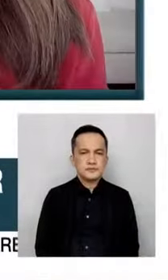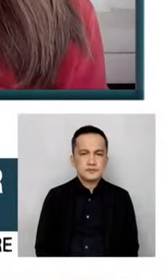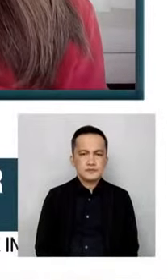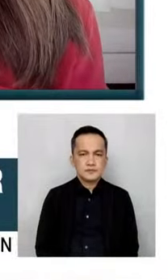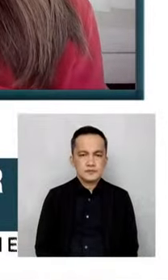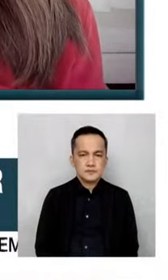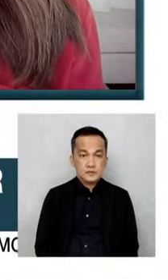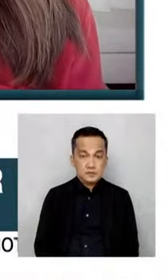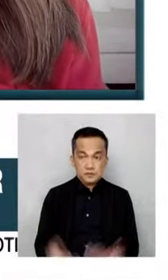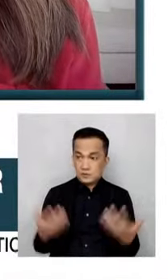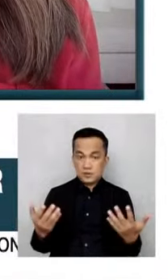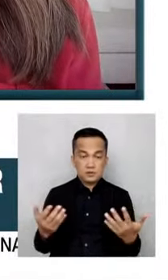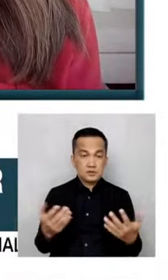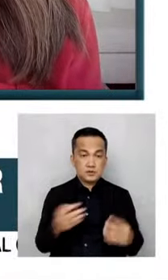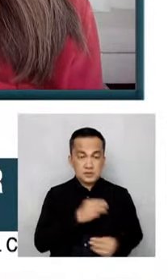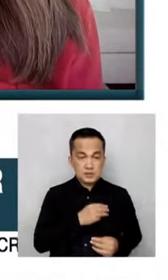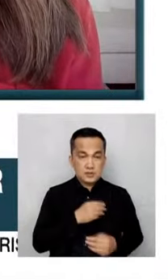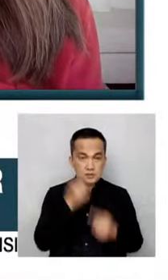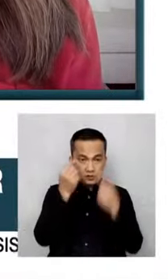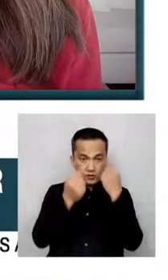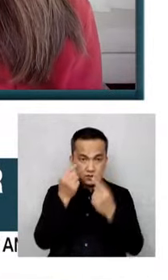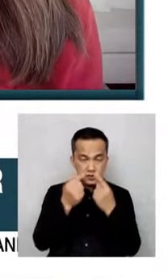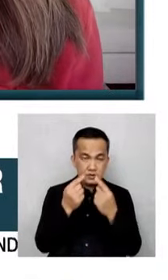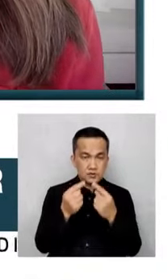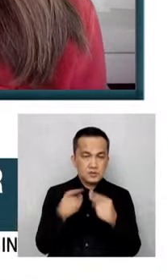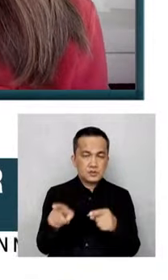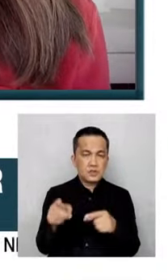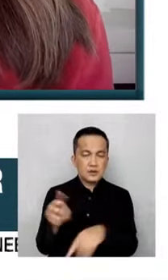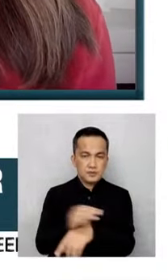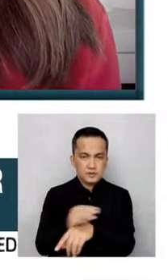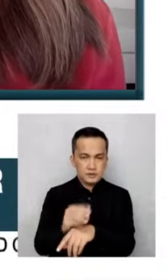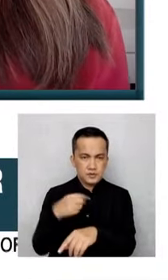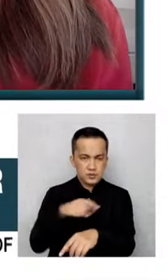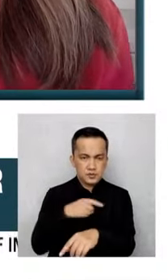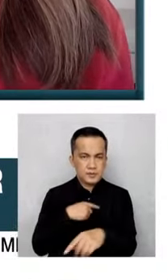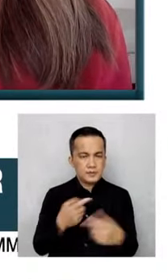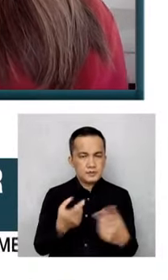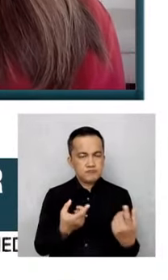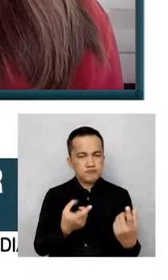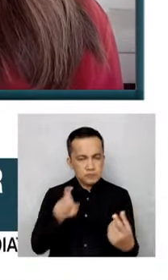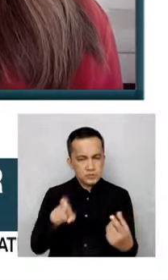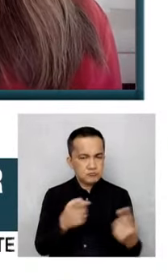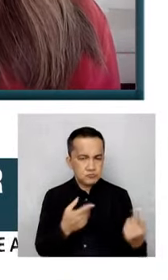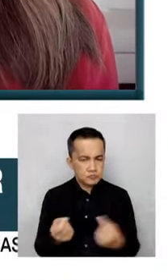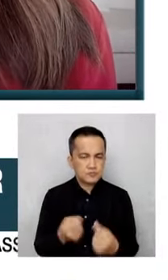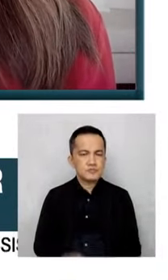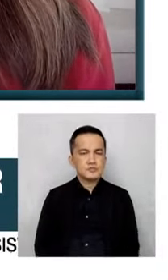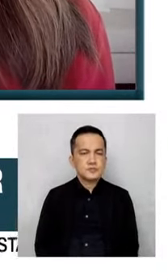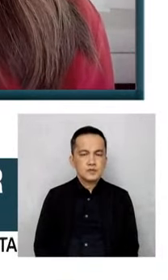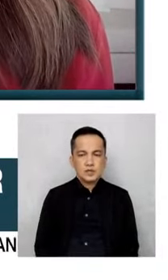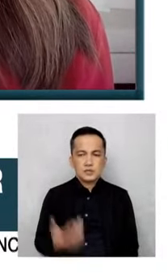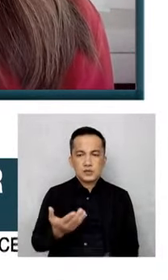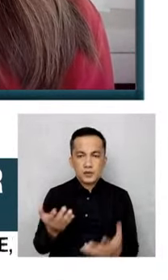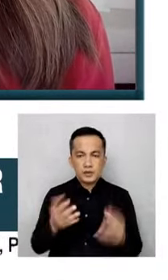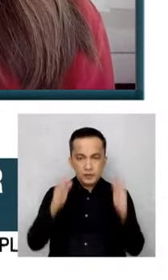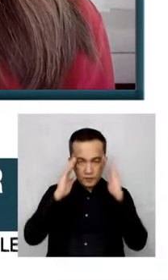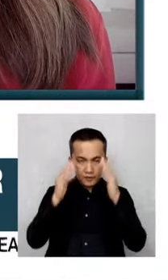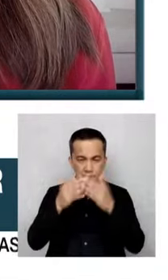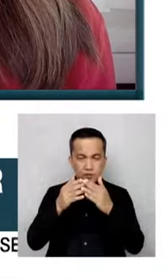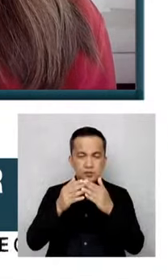armed forces is concerned, there is a mission that we have to accomplish, and that's where our focus and our attention